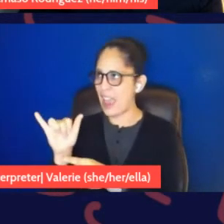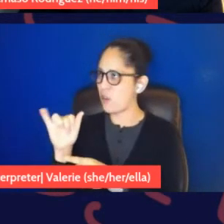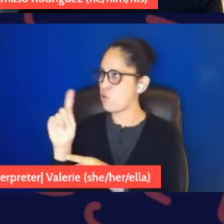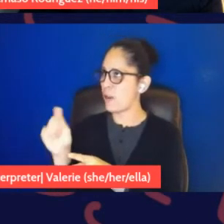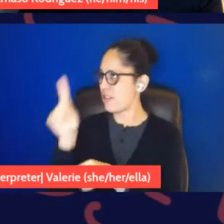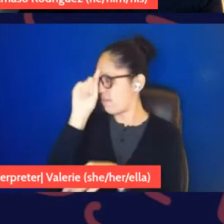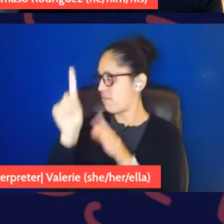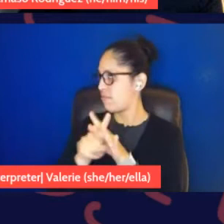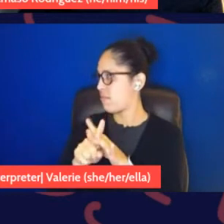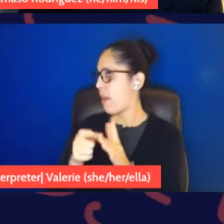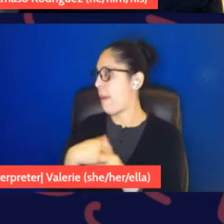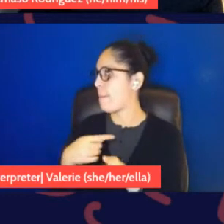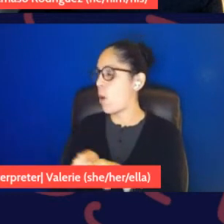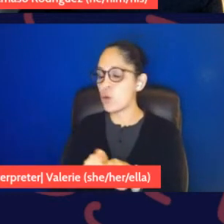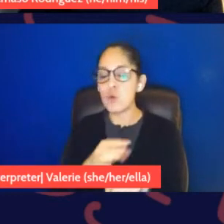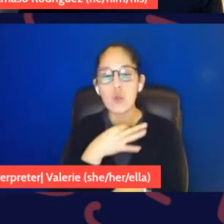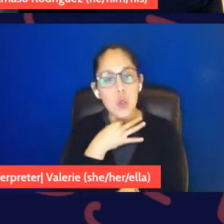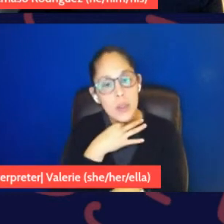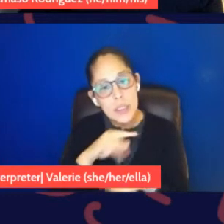I'm also curious about,